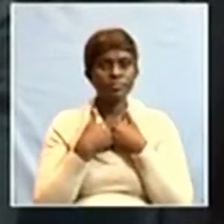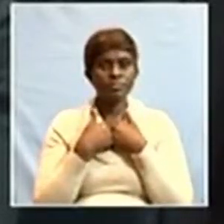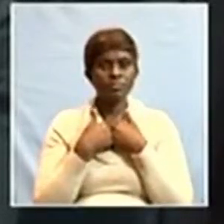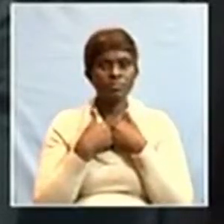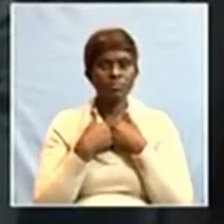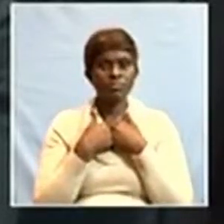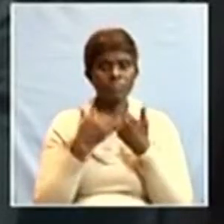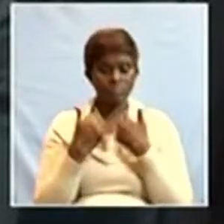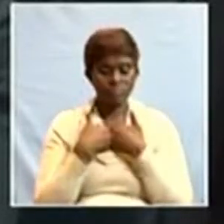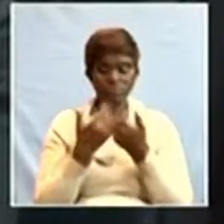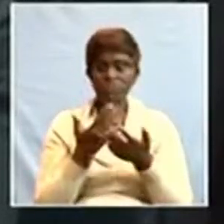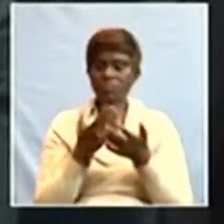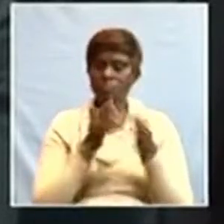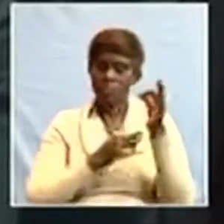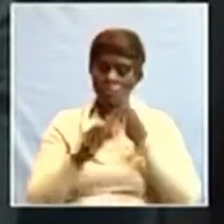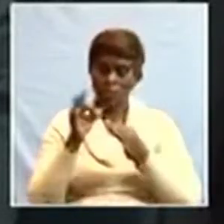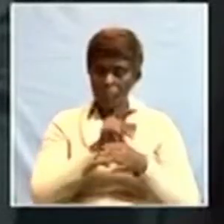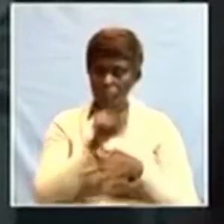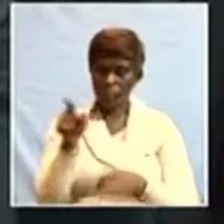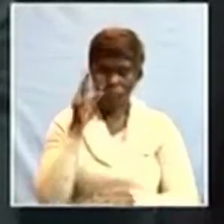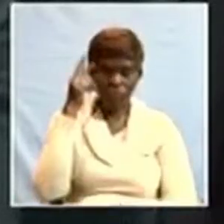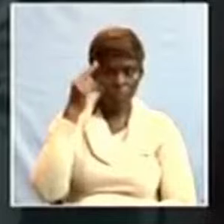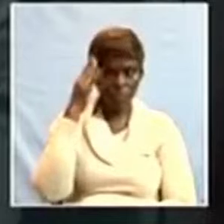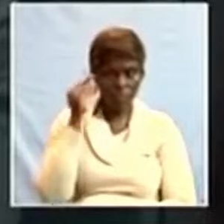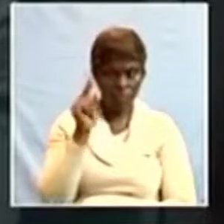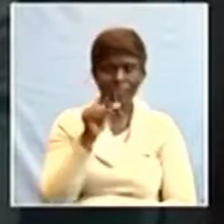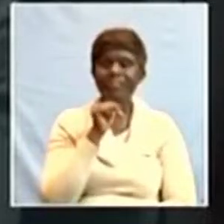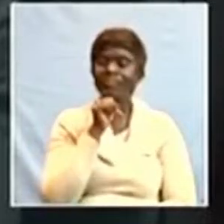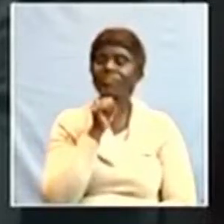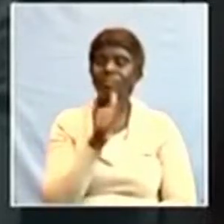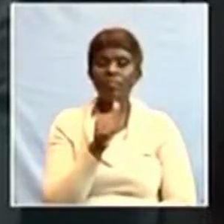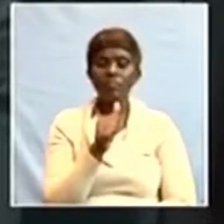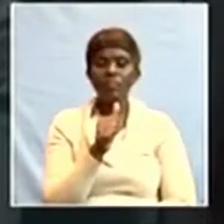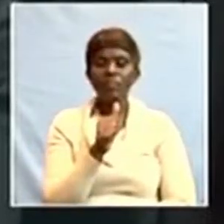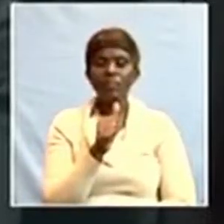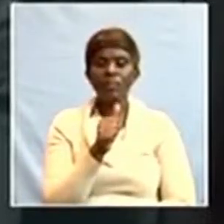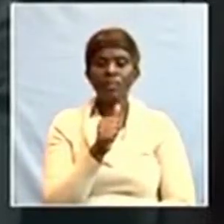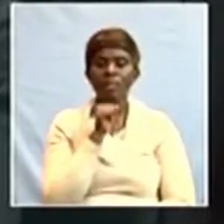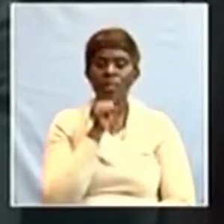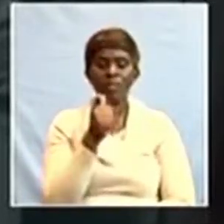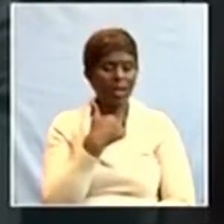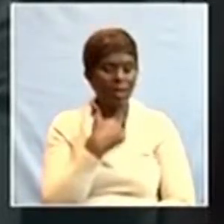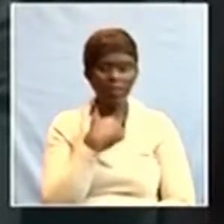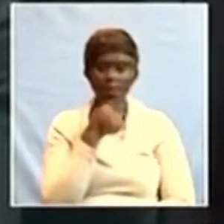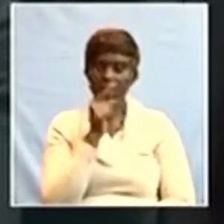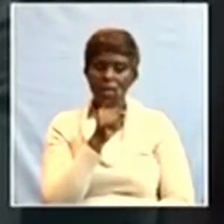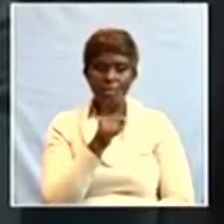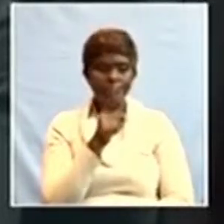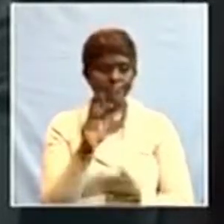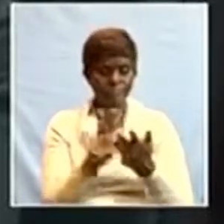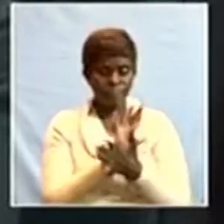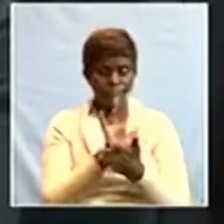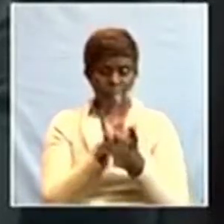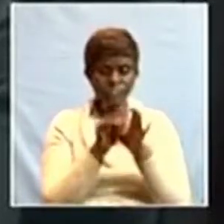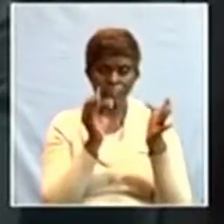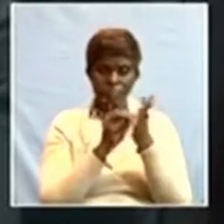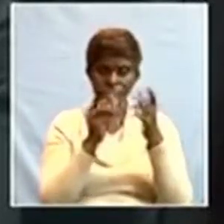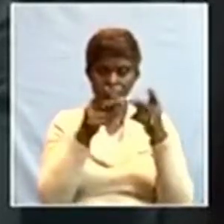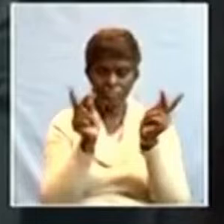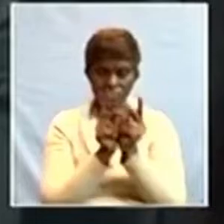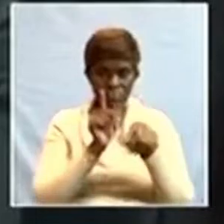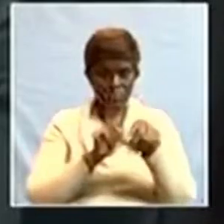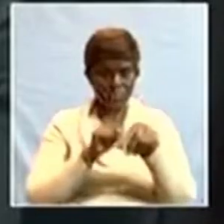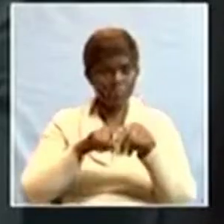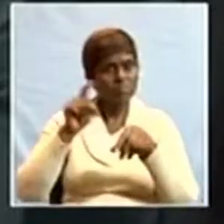because we have submitted that was the reason behind not having these physical hard copies in place at the time when they were